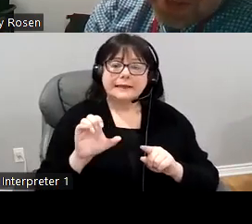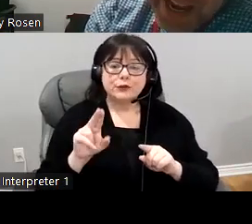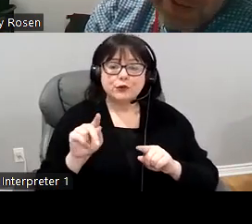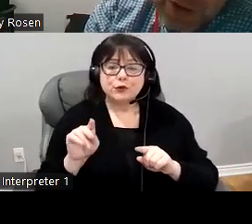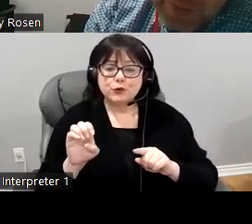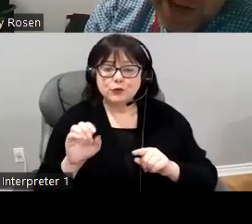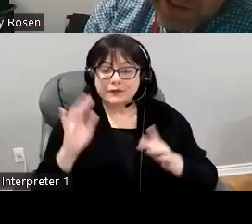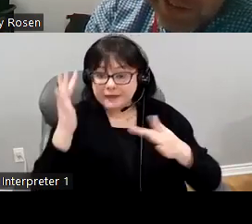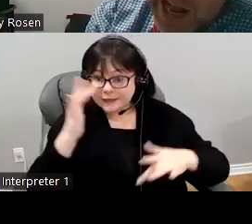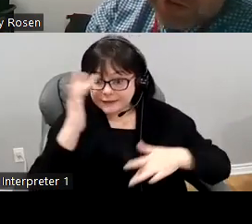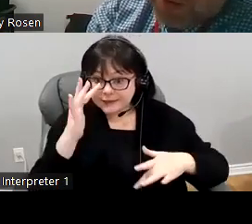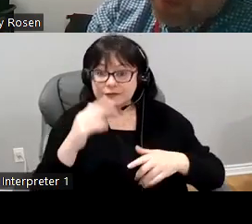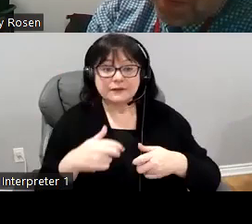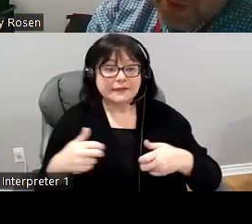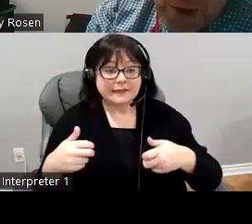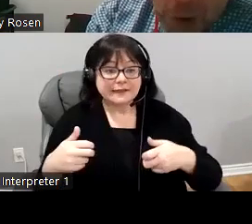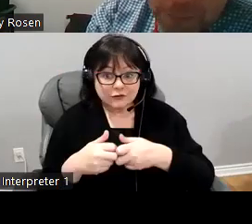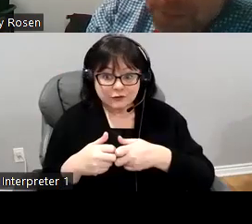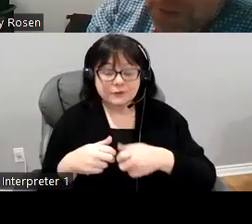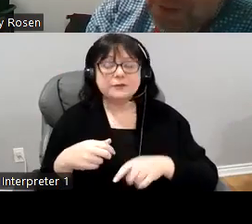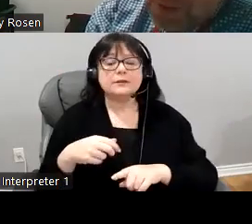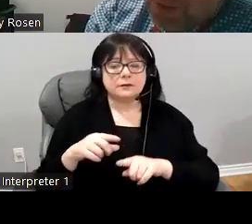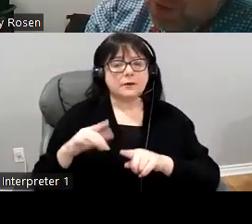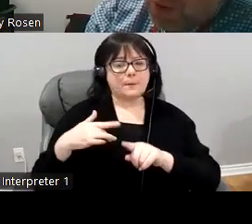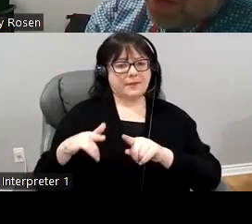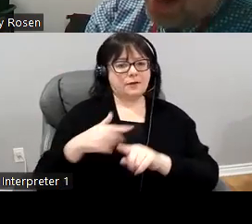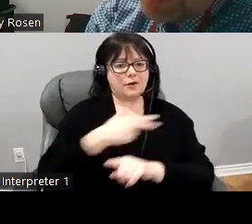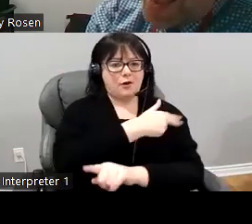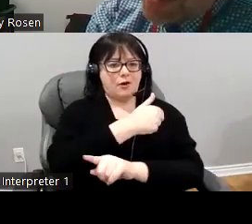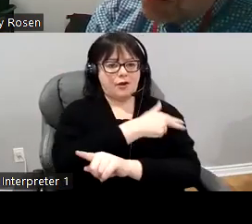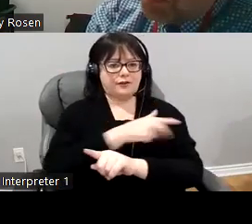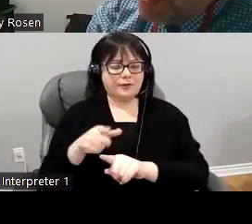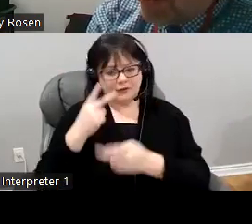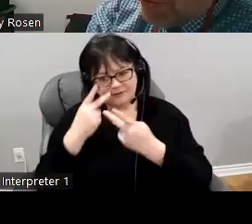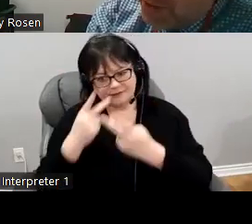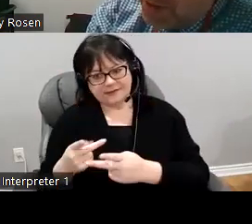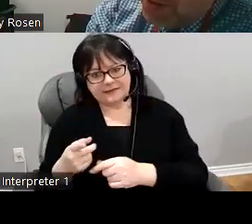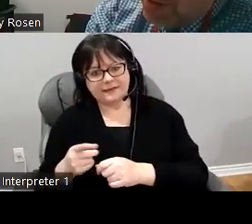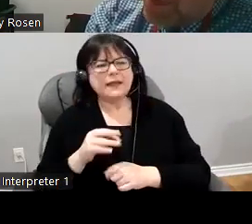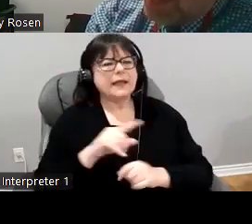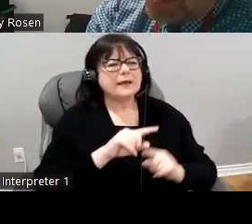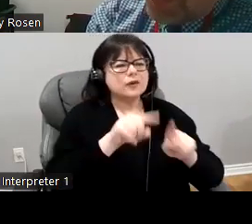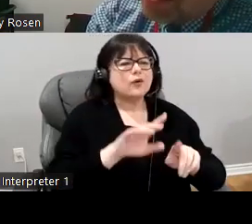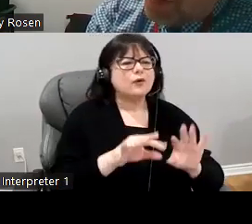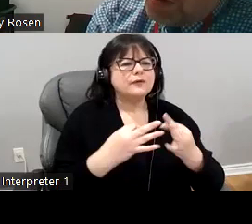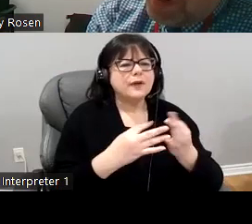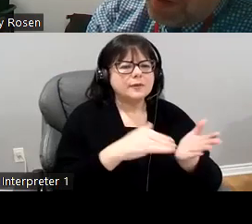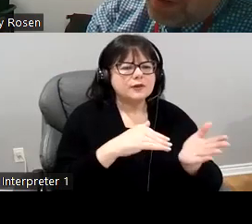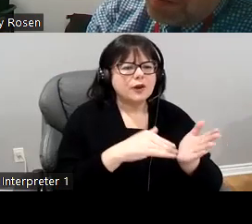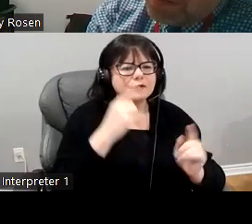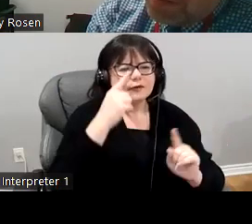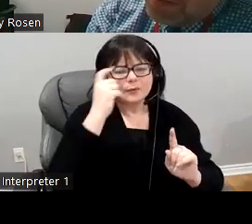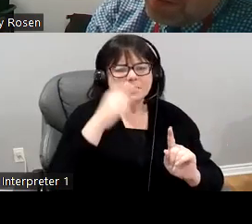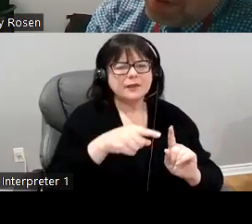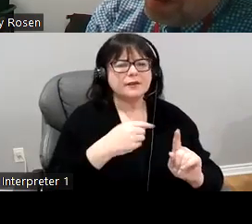if you present to your regular doctor with a broken arm or with an exacerbation of your congestive heart